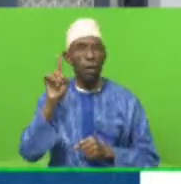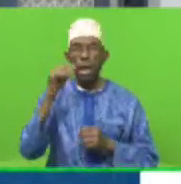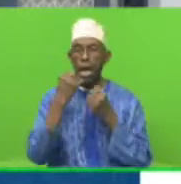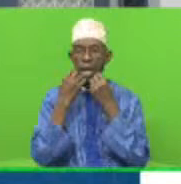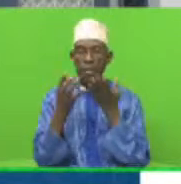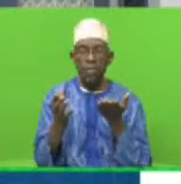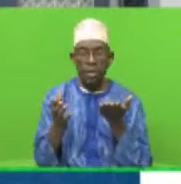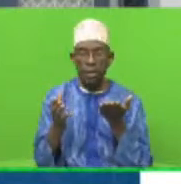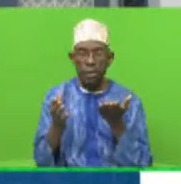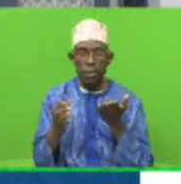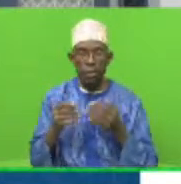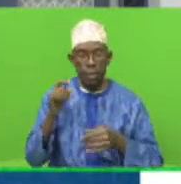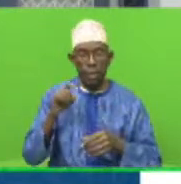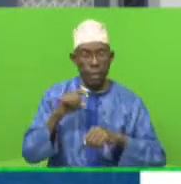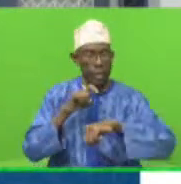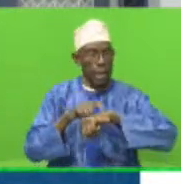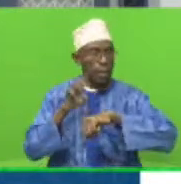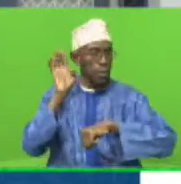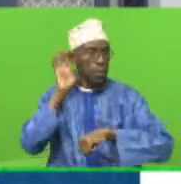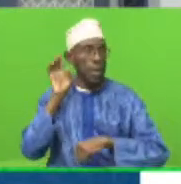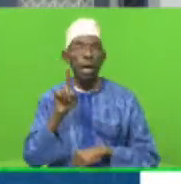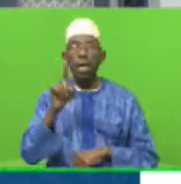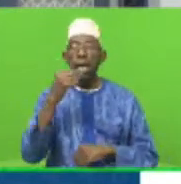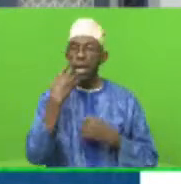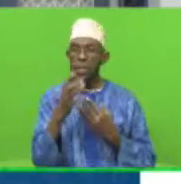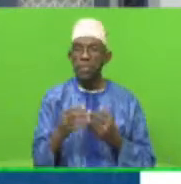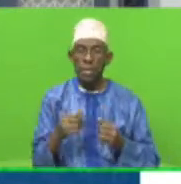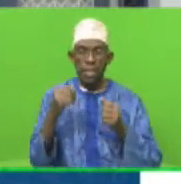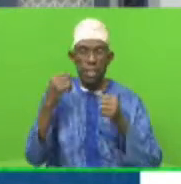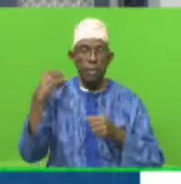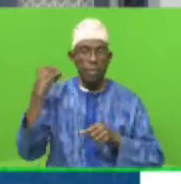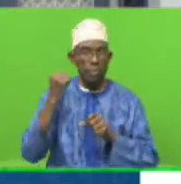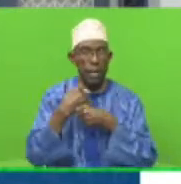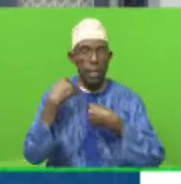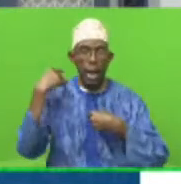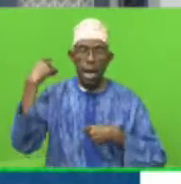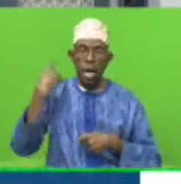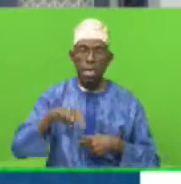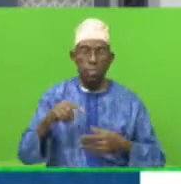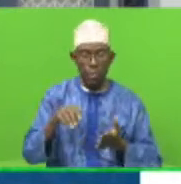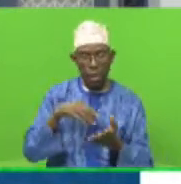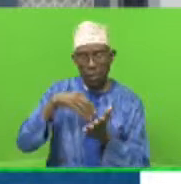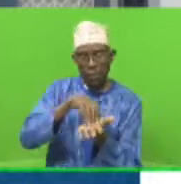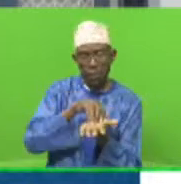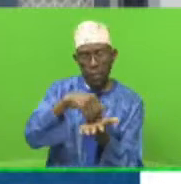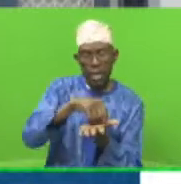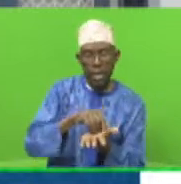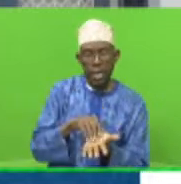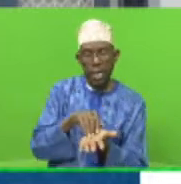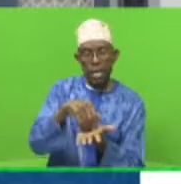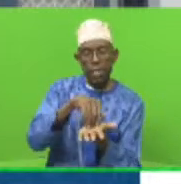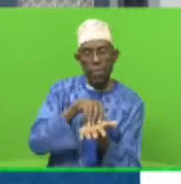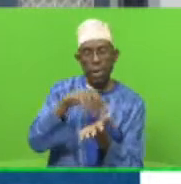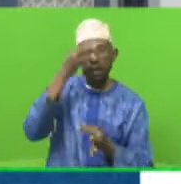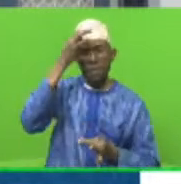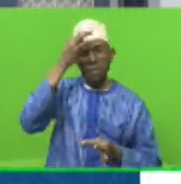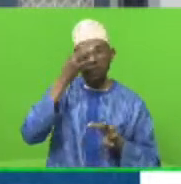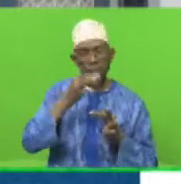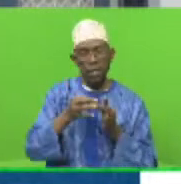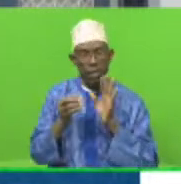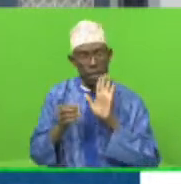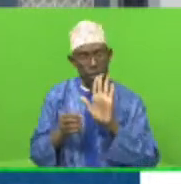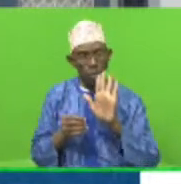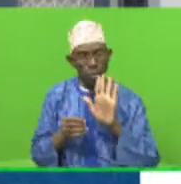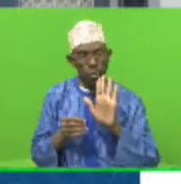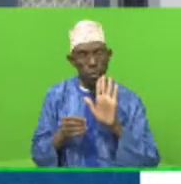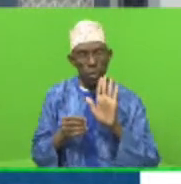you disobey Allah subhanahu wa ta'ala, then in essence you're going to weaken your fitra. So much so that you